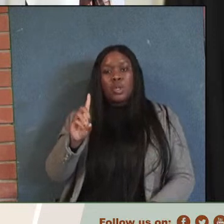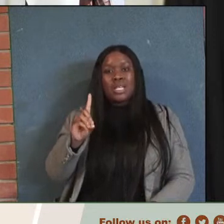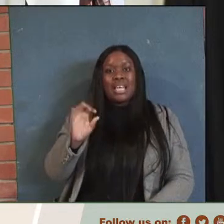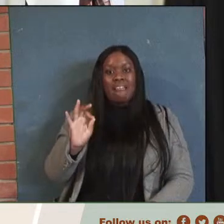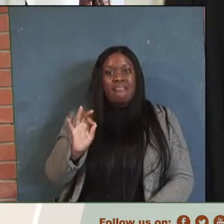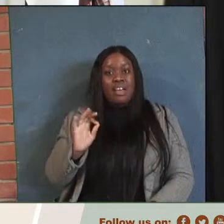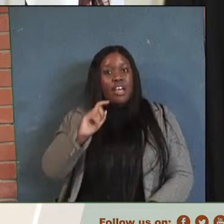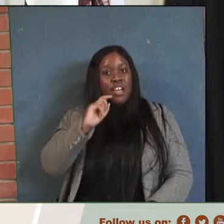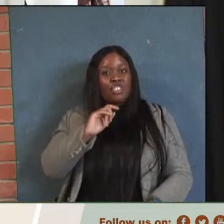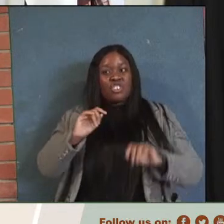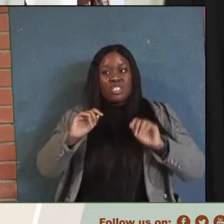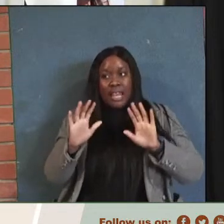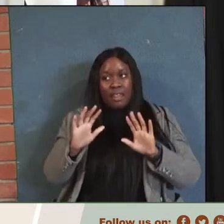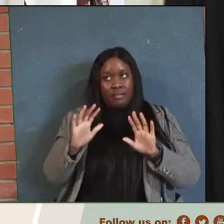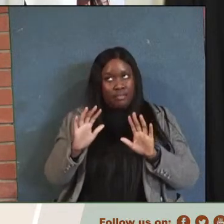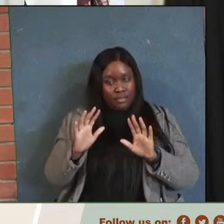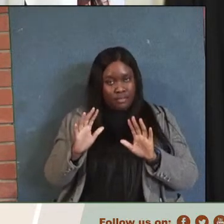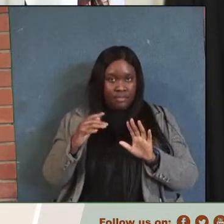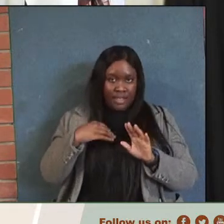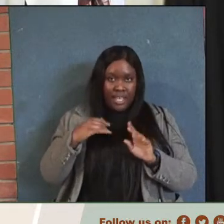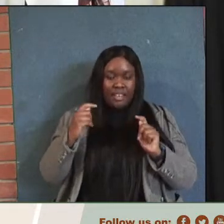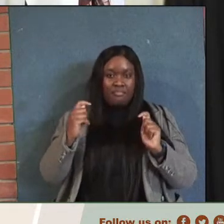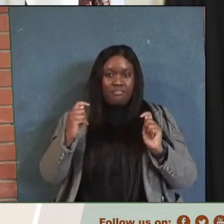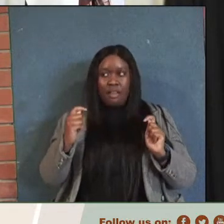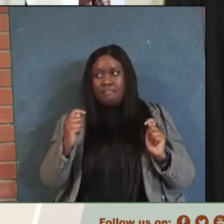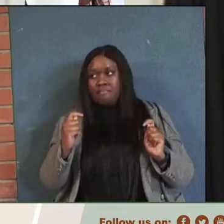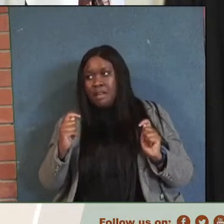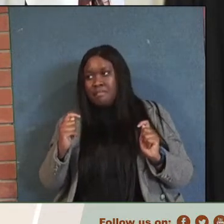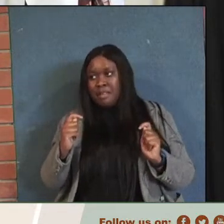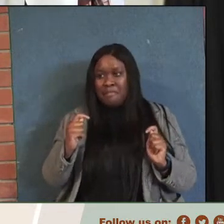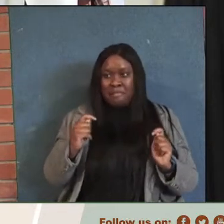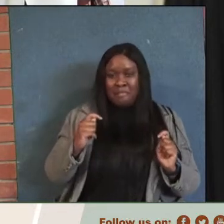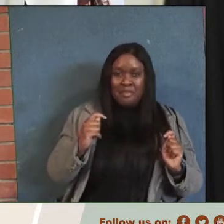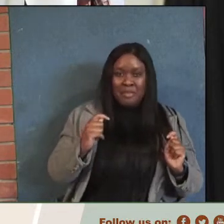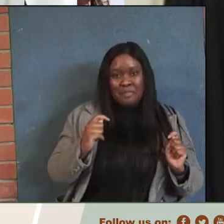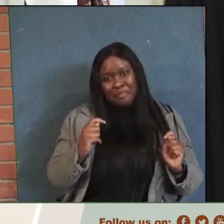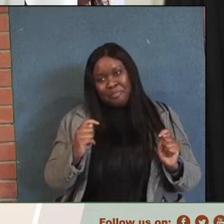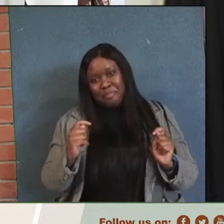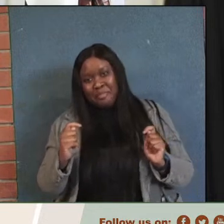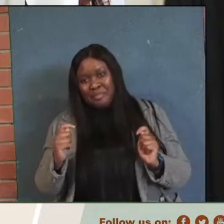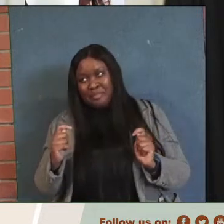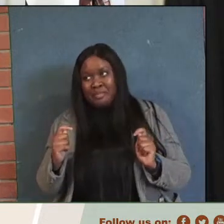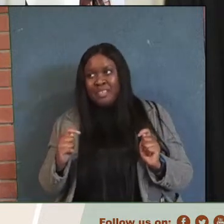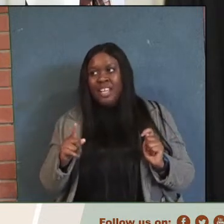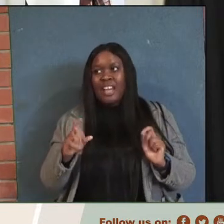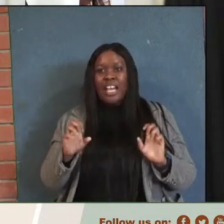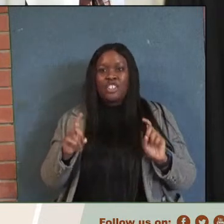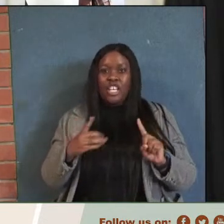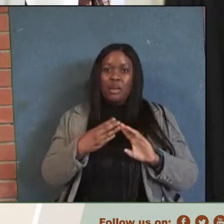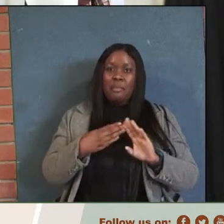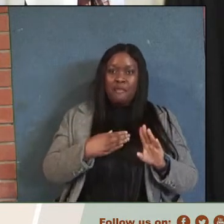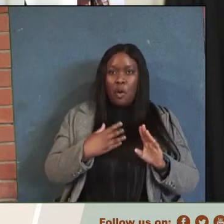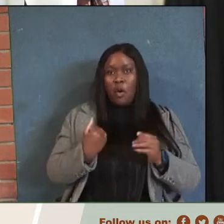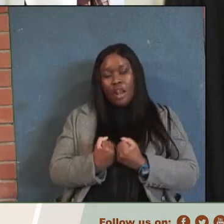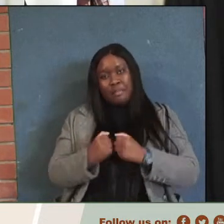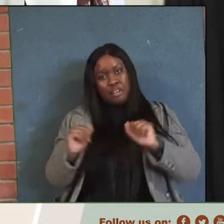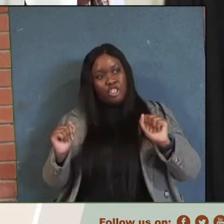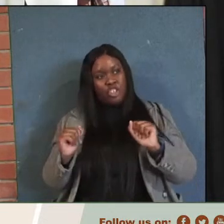10. We were trying to, our slogan was education before liberation. Today, I must